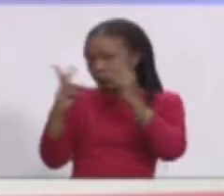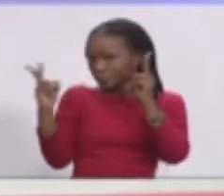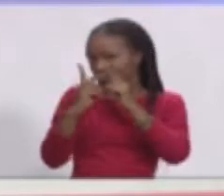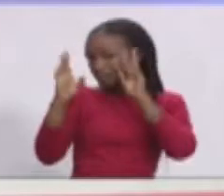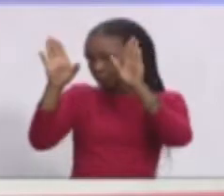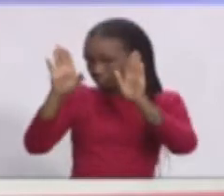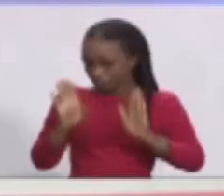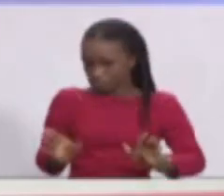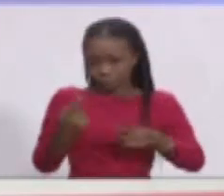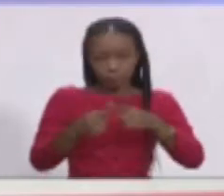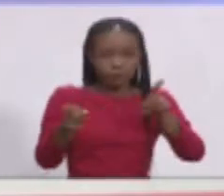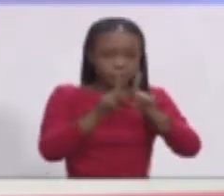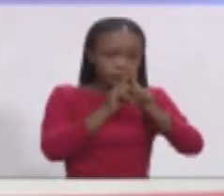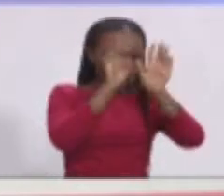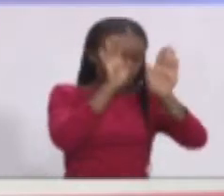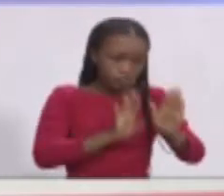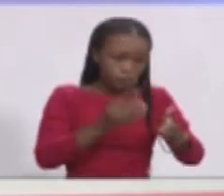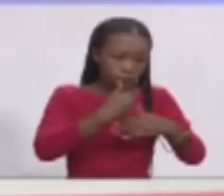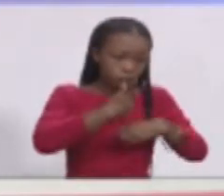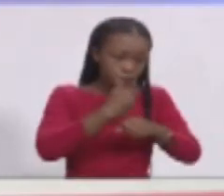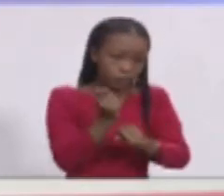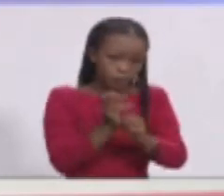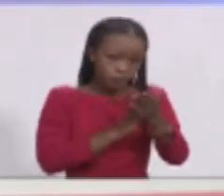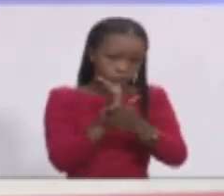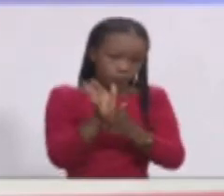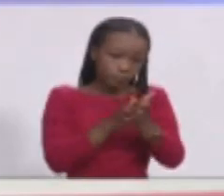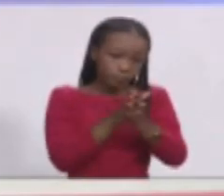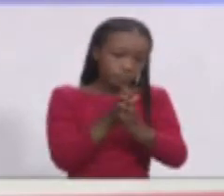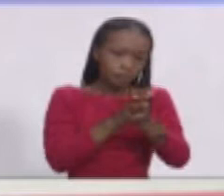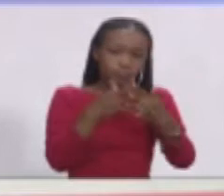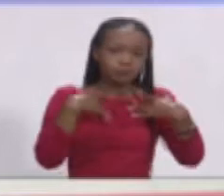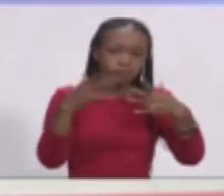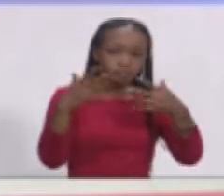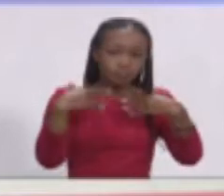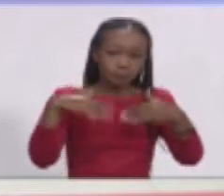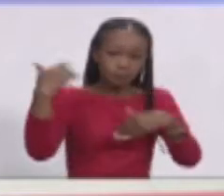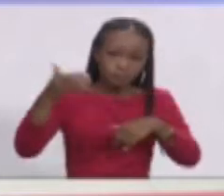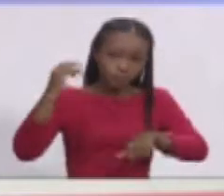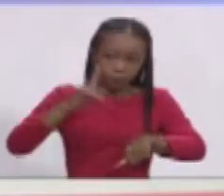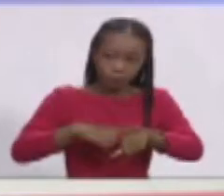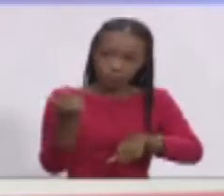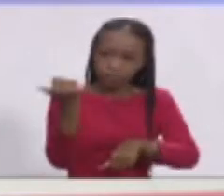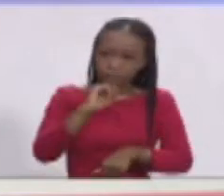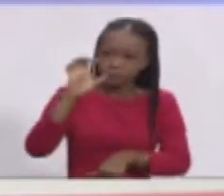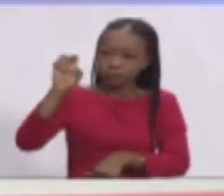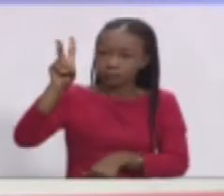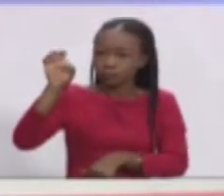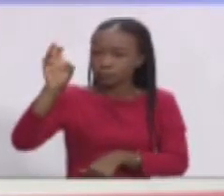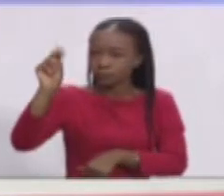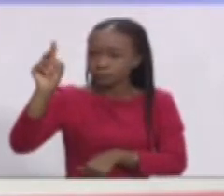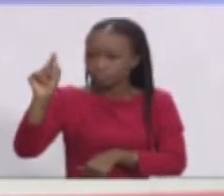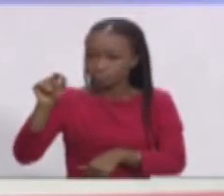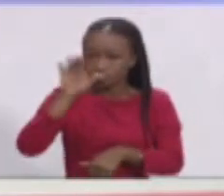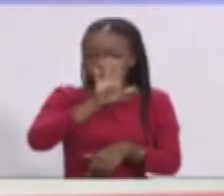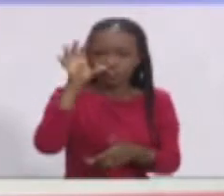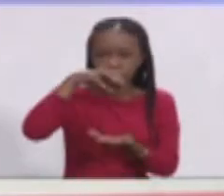important. But most importantly, make sure that you wash your hands with soap and water as often as you can. But in the event that you cannot, or in a place where there's